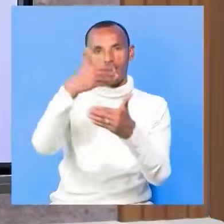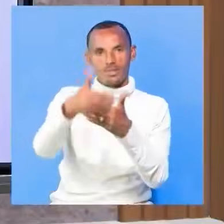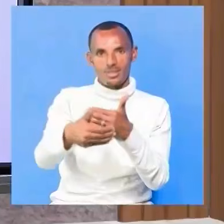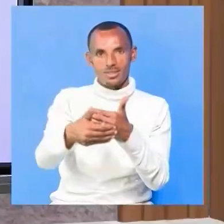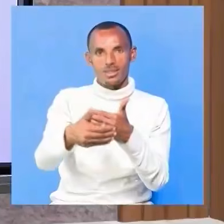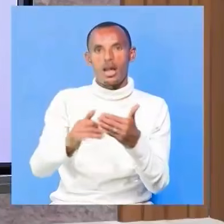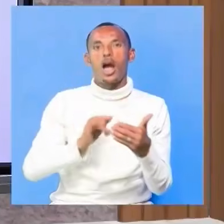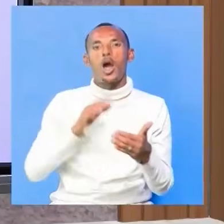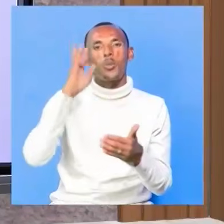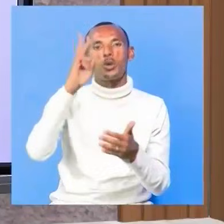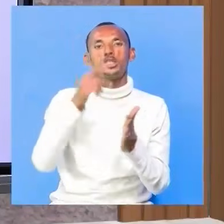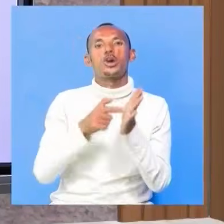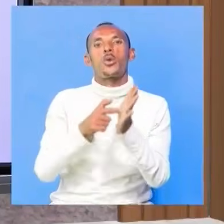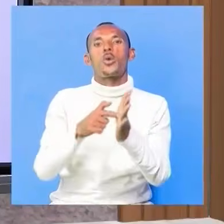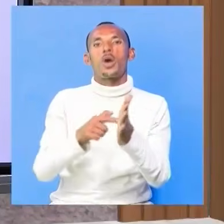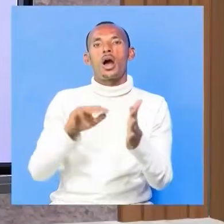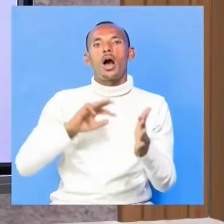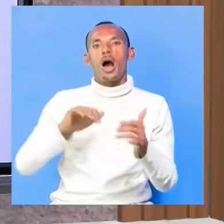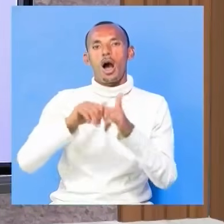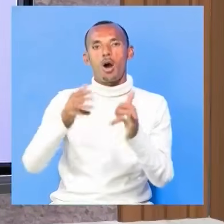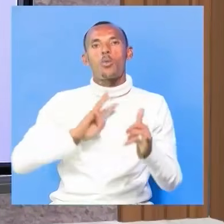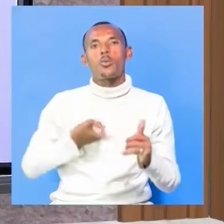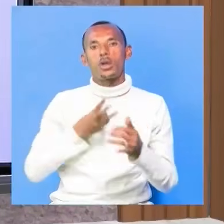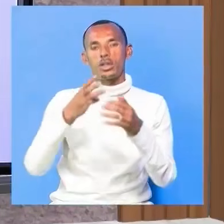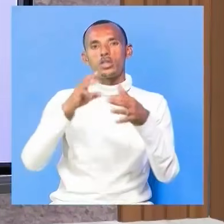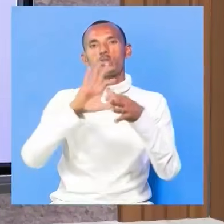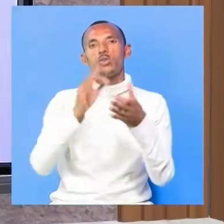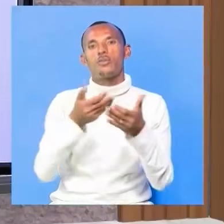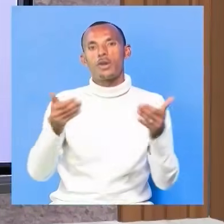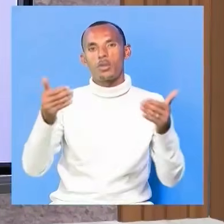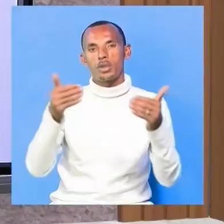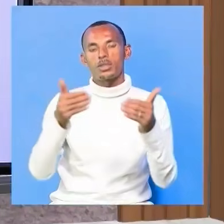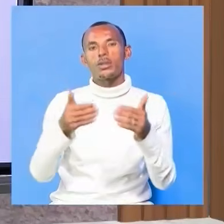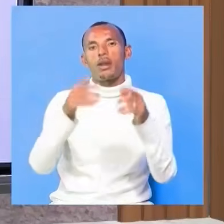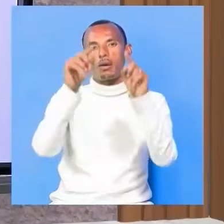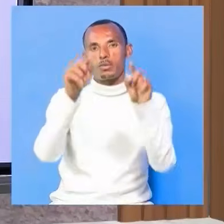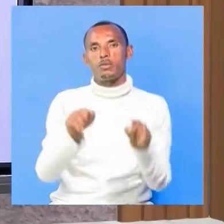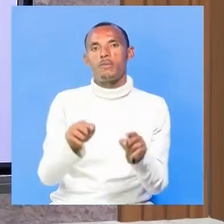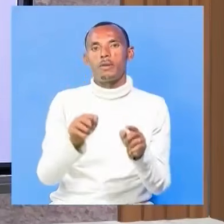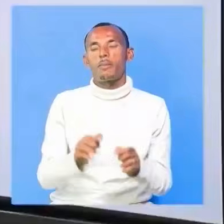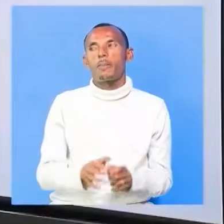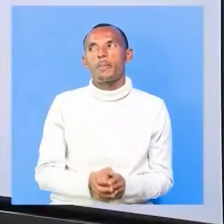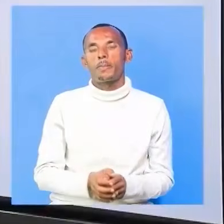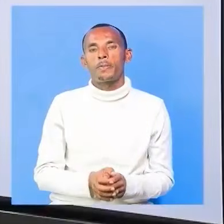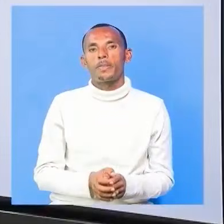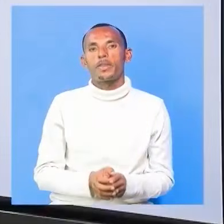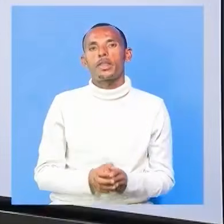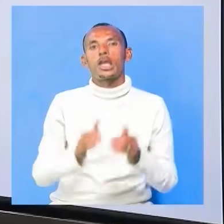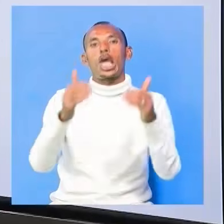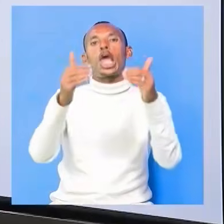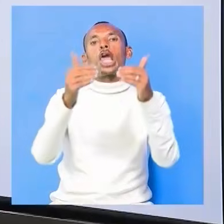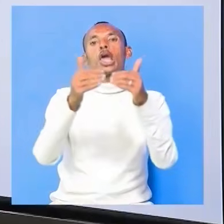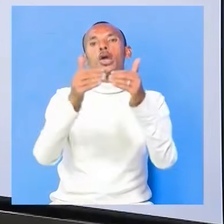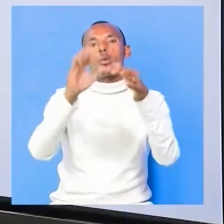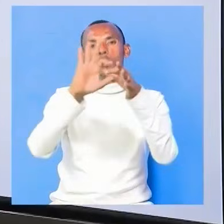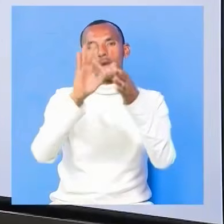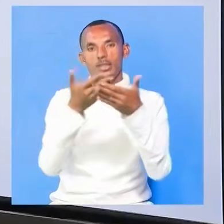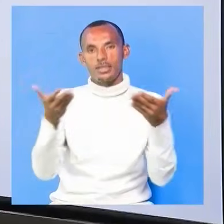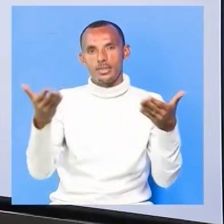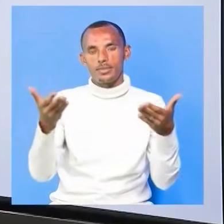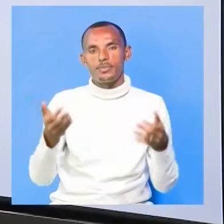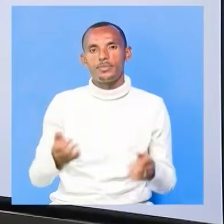So next, I will show you how we can solve equations containing absolute value. Okay,